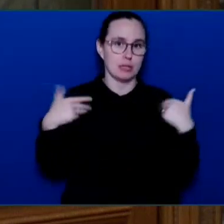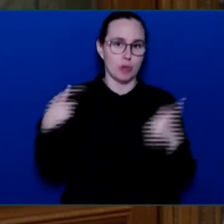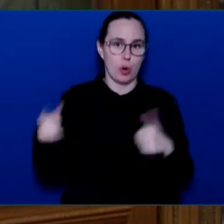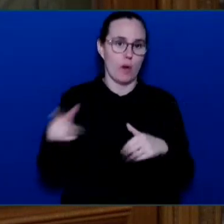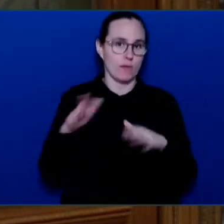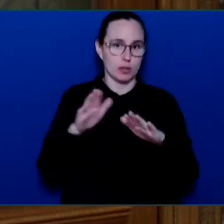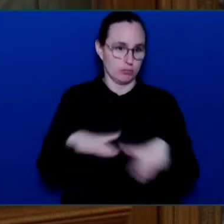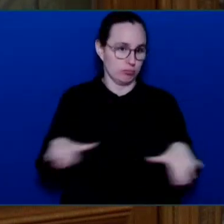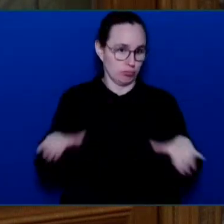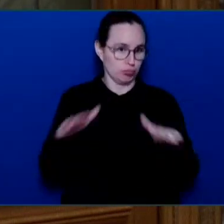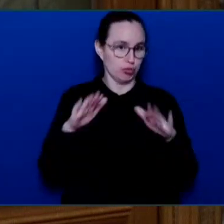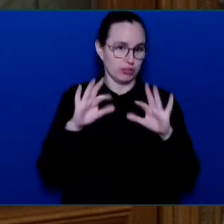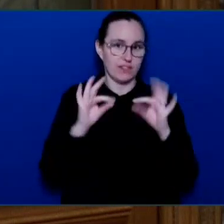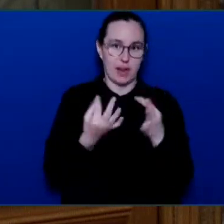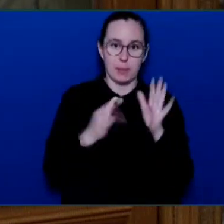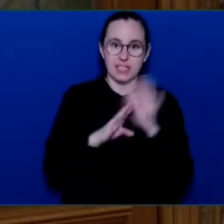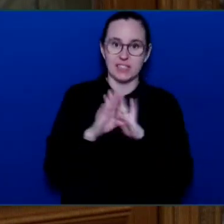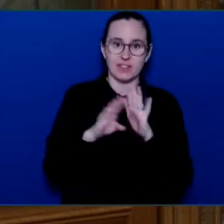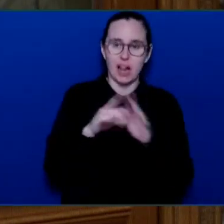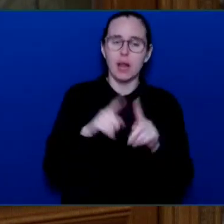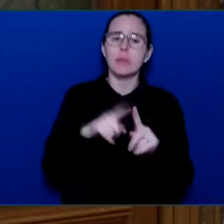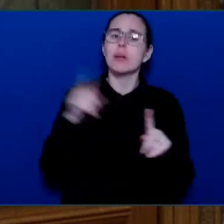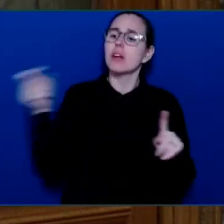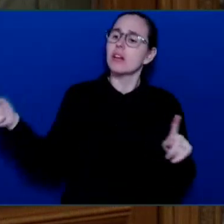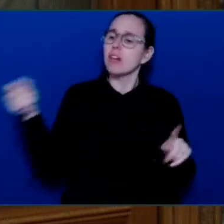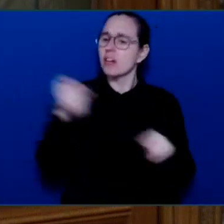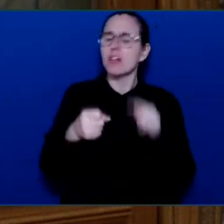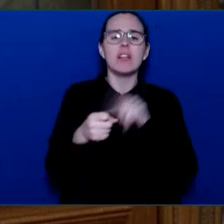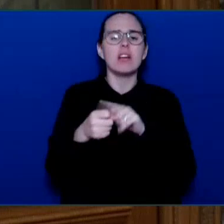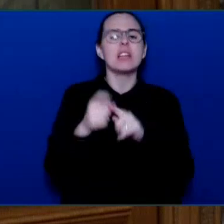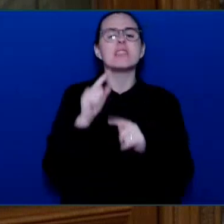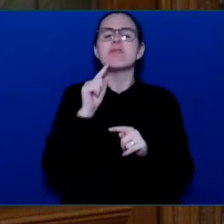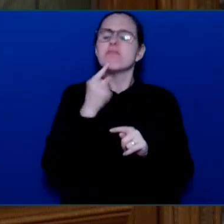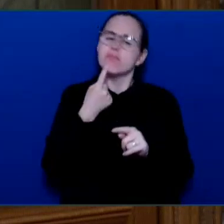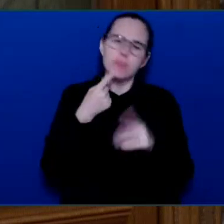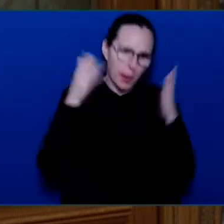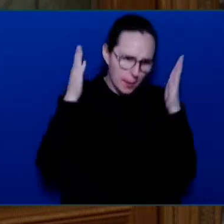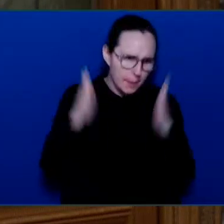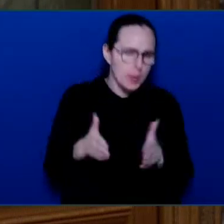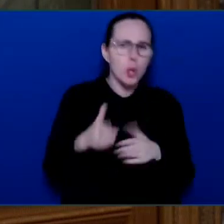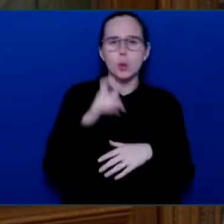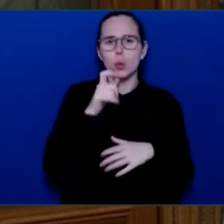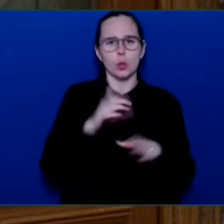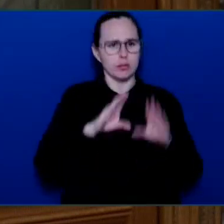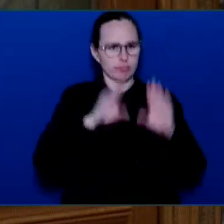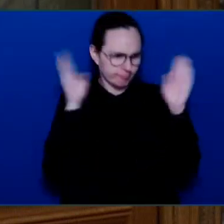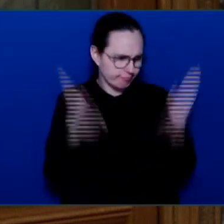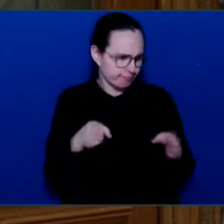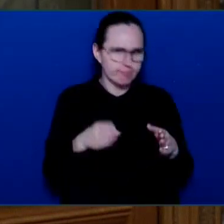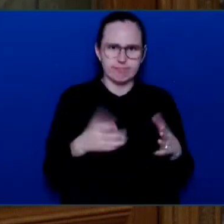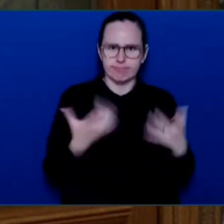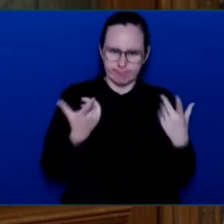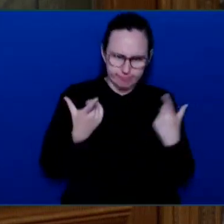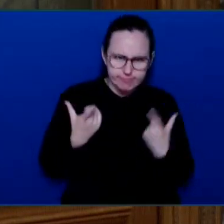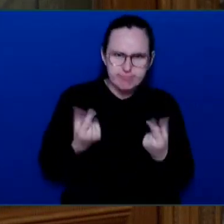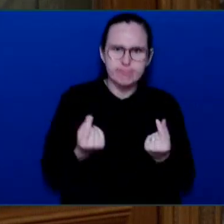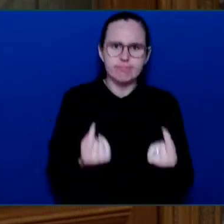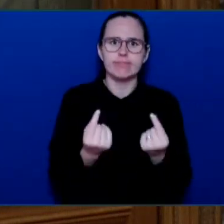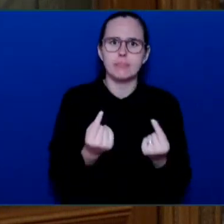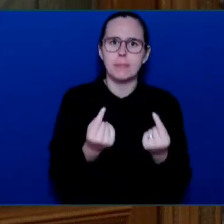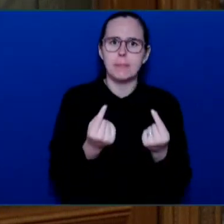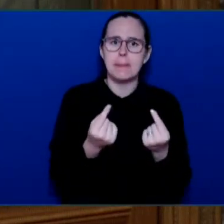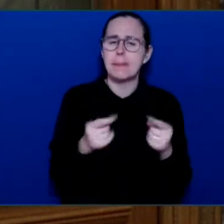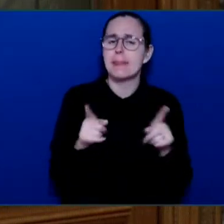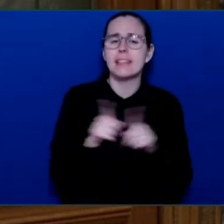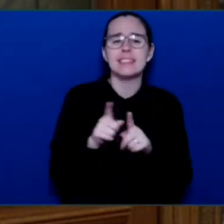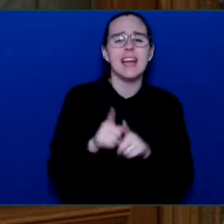job seriously, just like they did in the 1990s, maybe with someone from outside of government, and create a child welfare system in this province that we